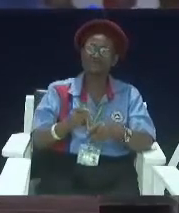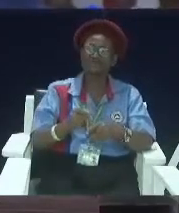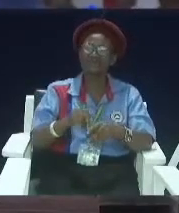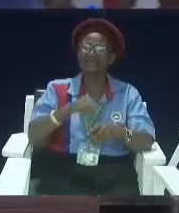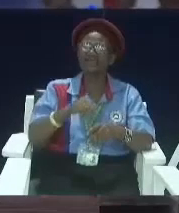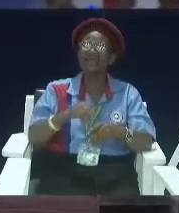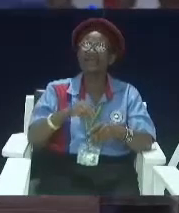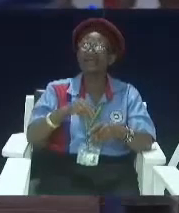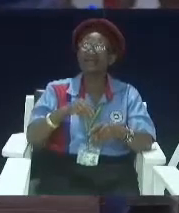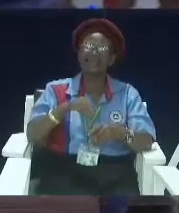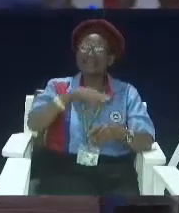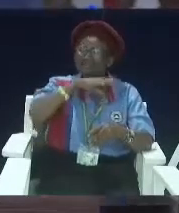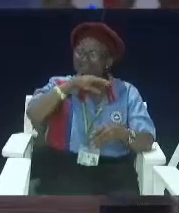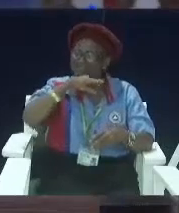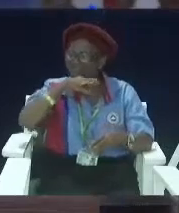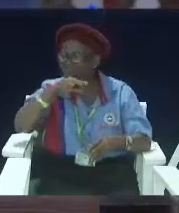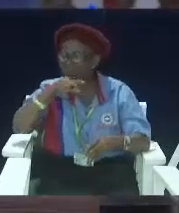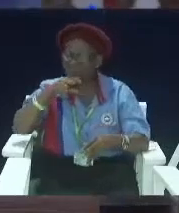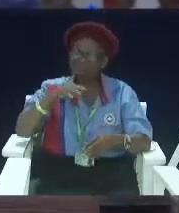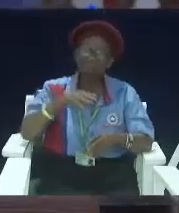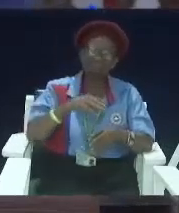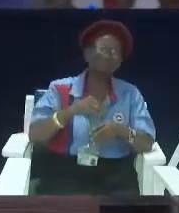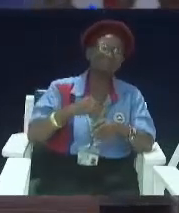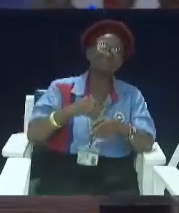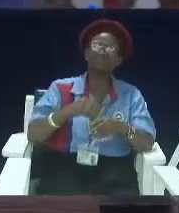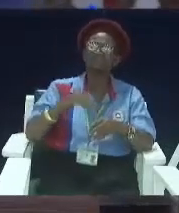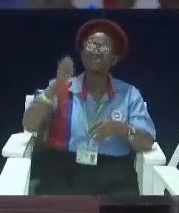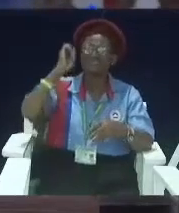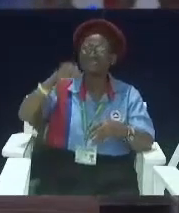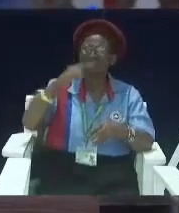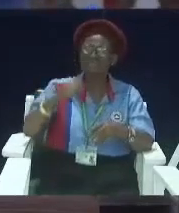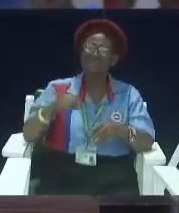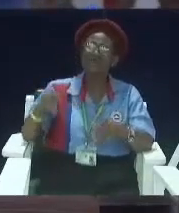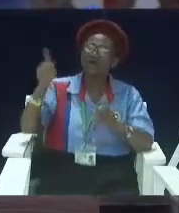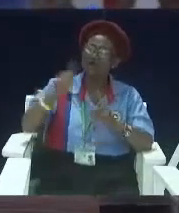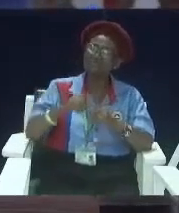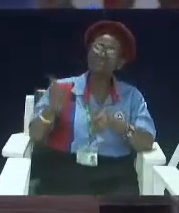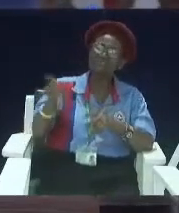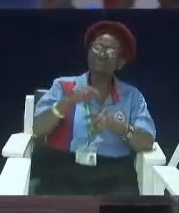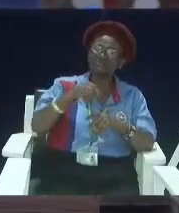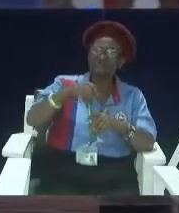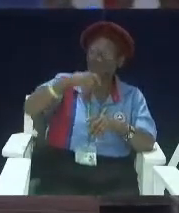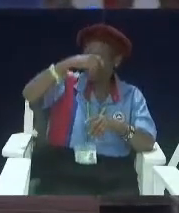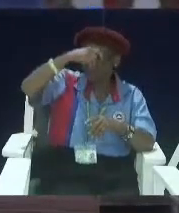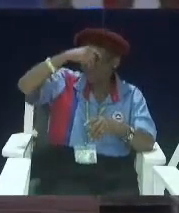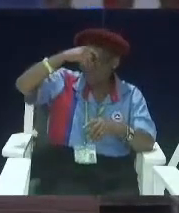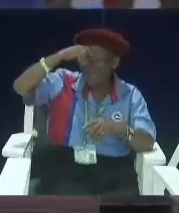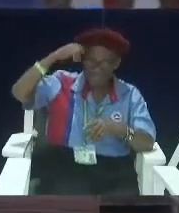He said, until you sweat heavily, no food.